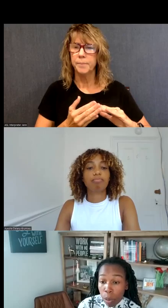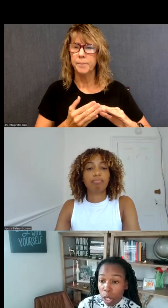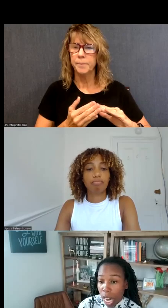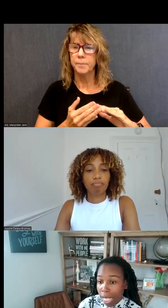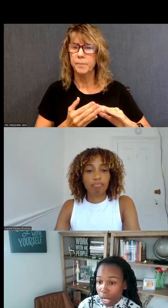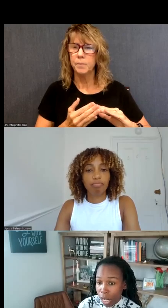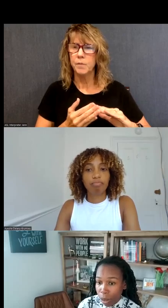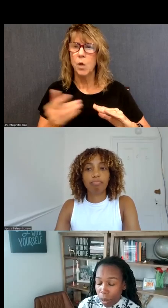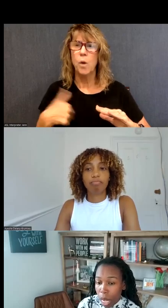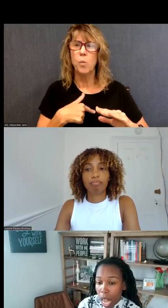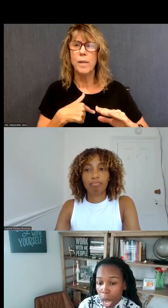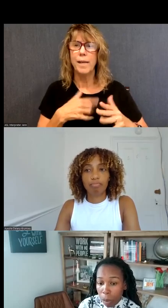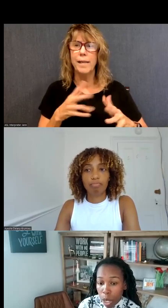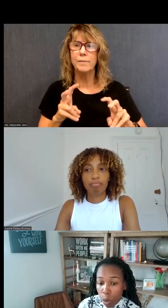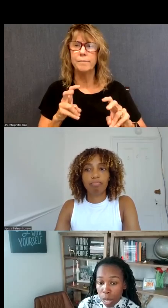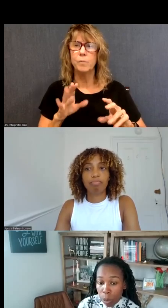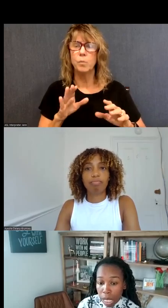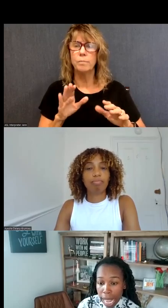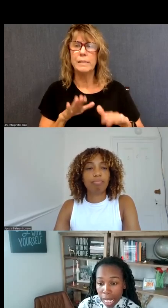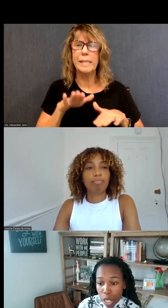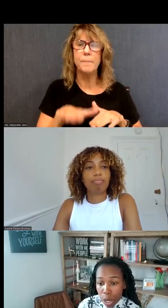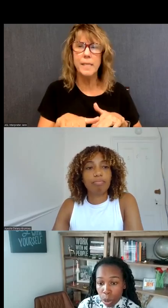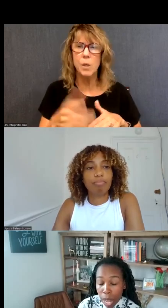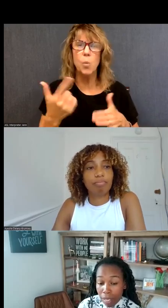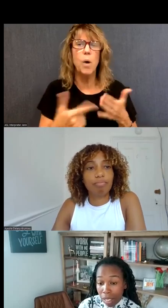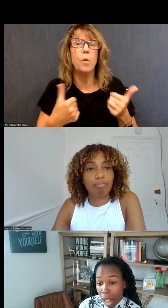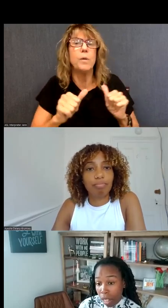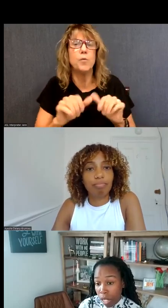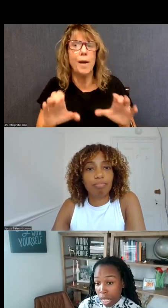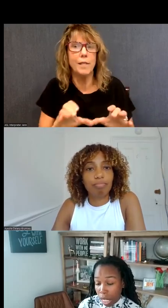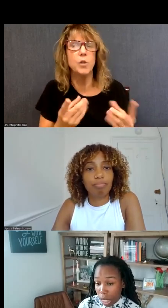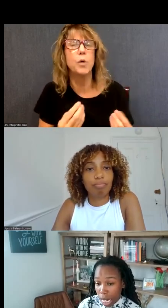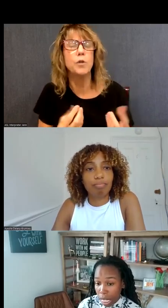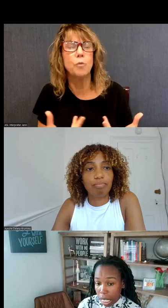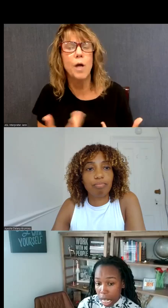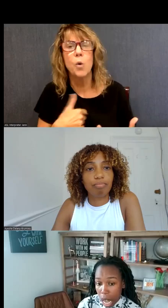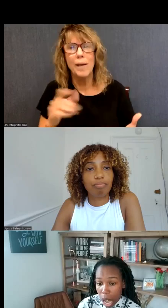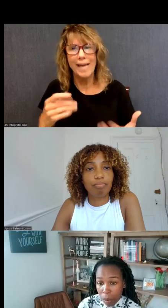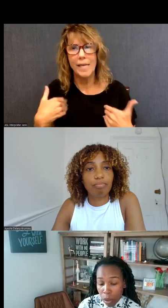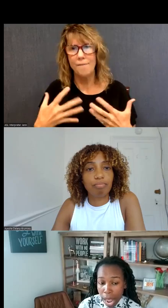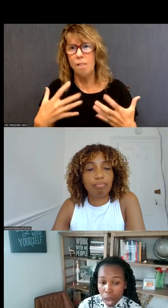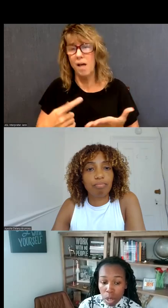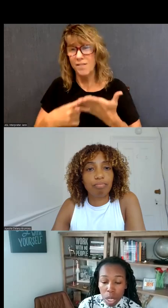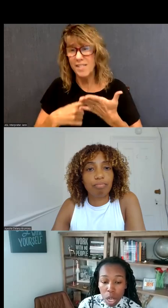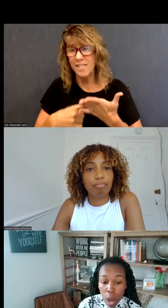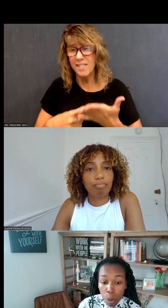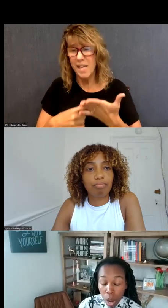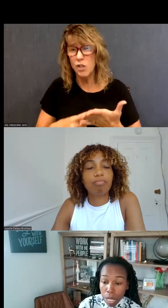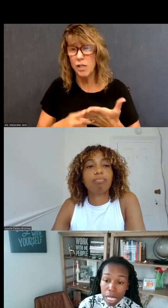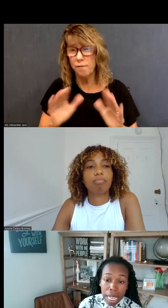to what we were trying to do. So we really had to have a lot of discussion